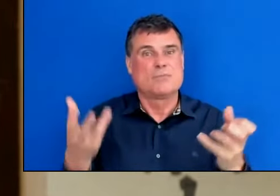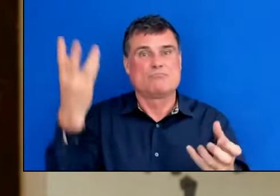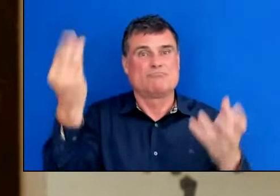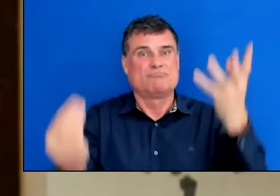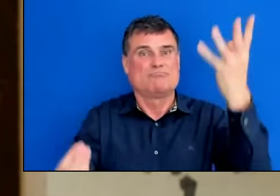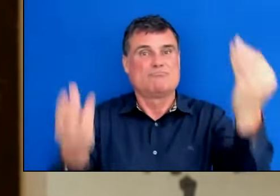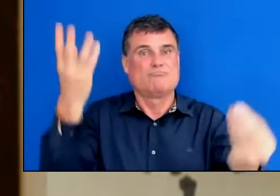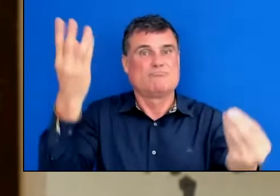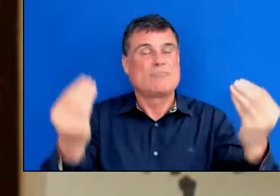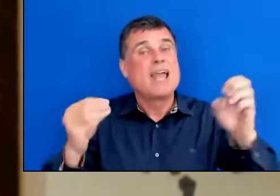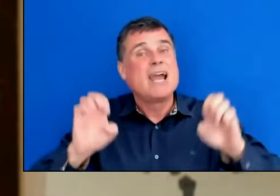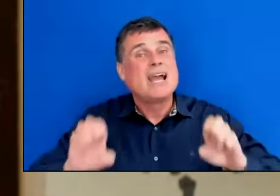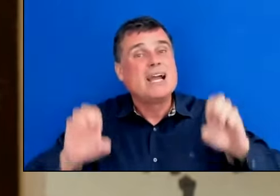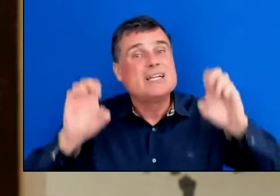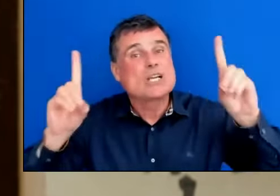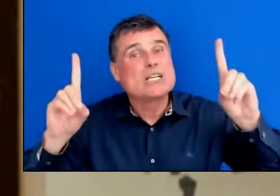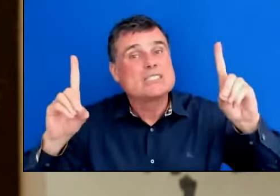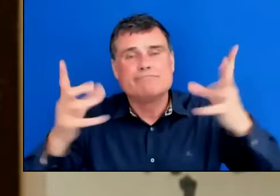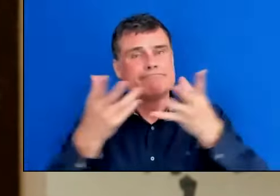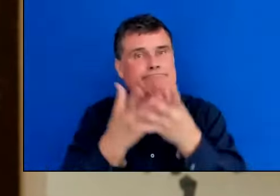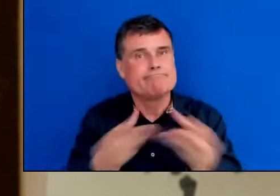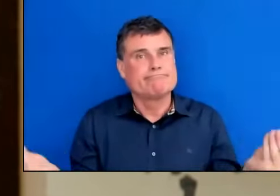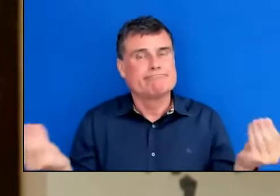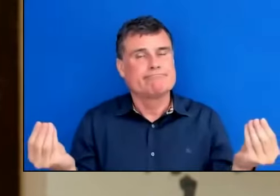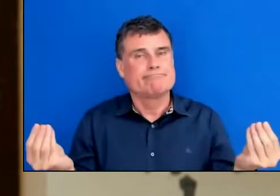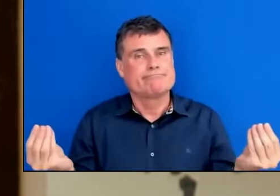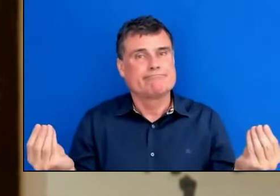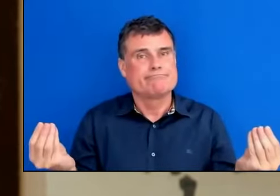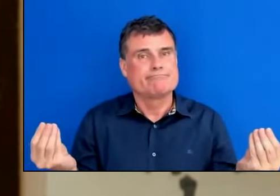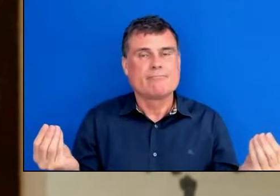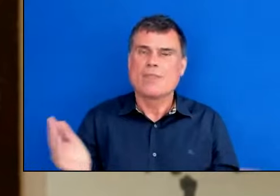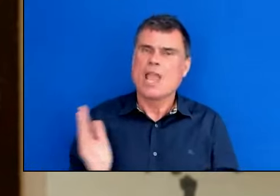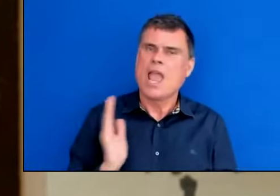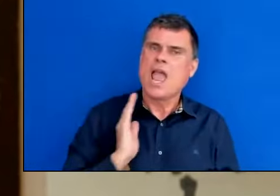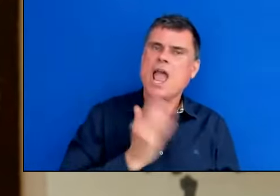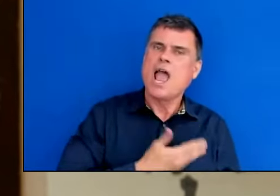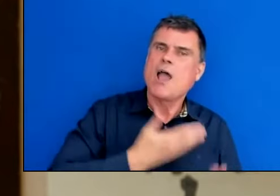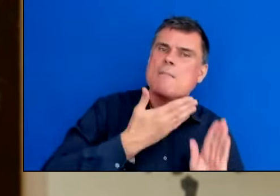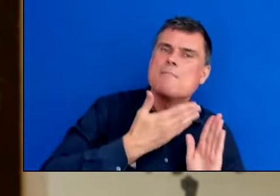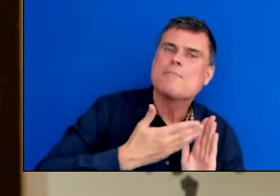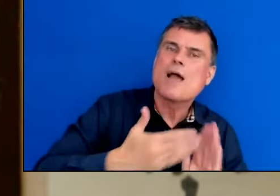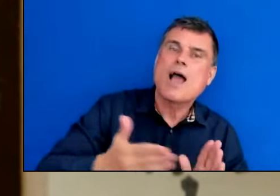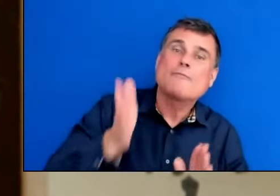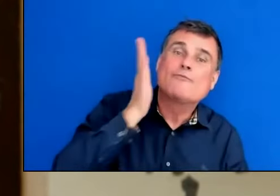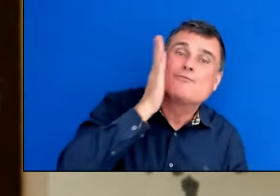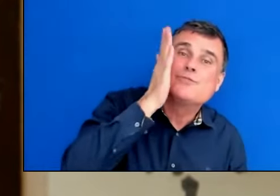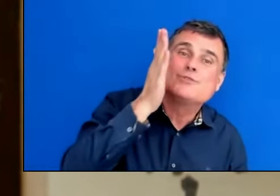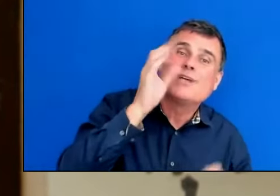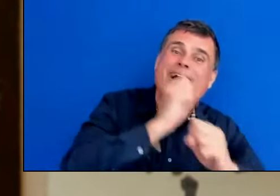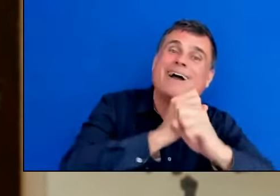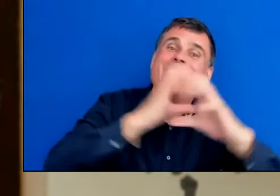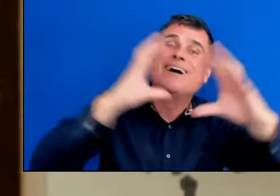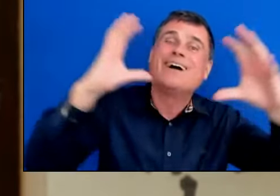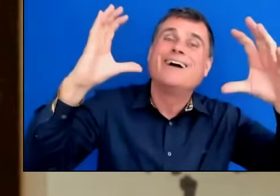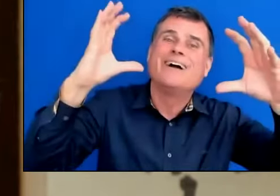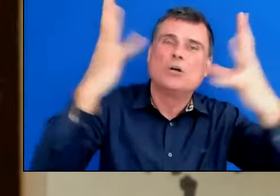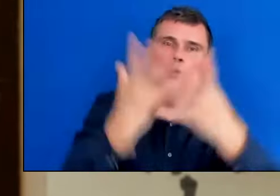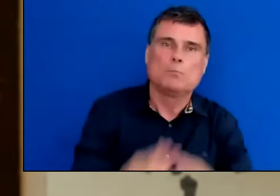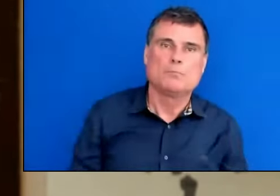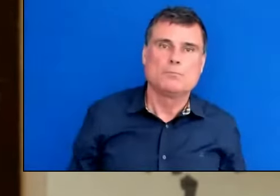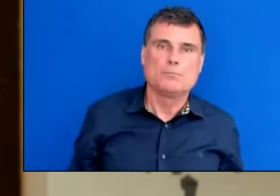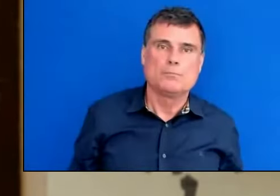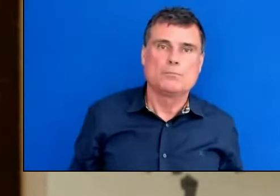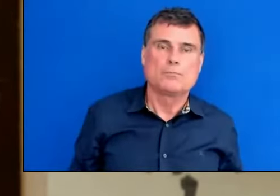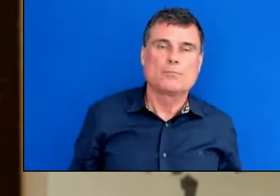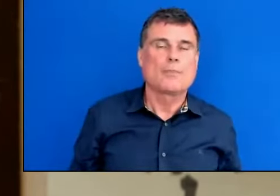an education, like my oldest sister. We lost our plans for a brighter future. We